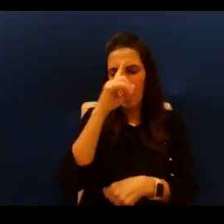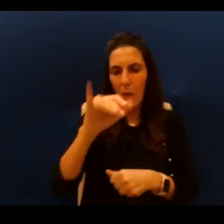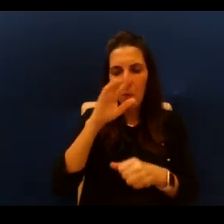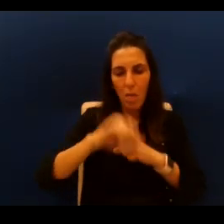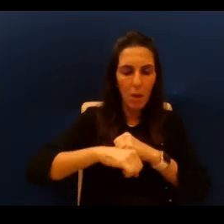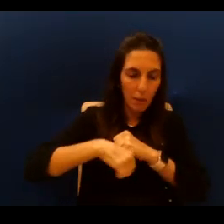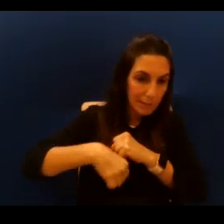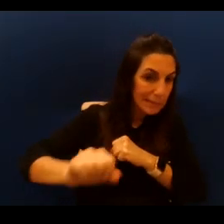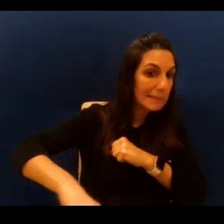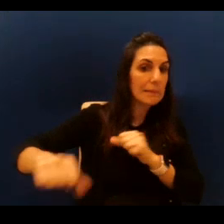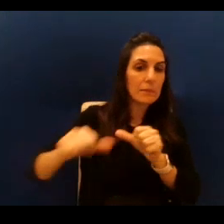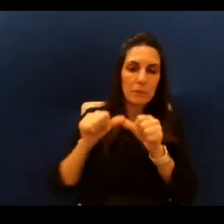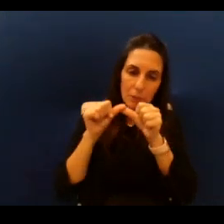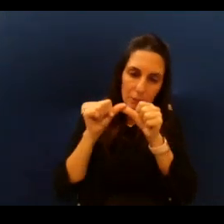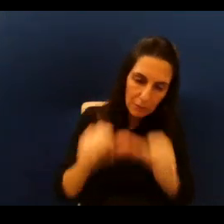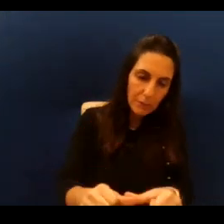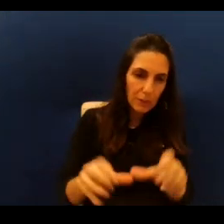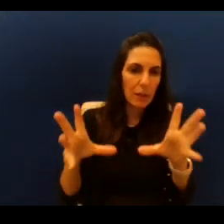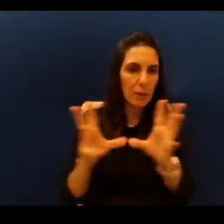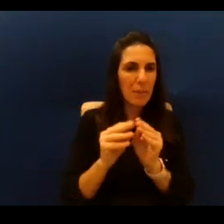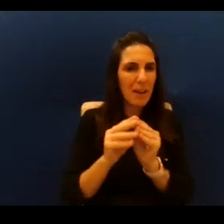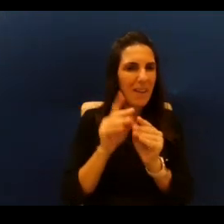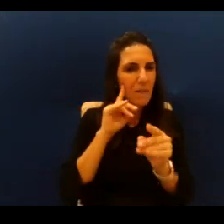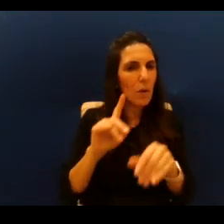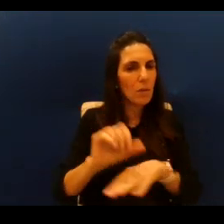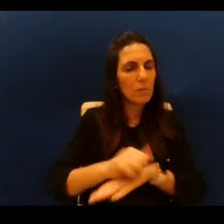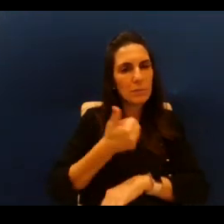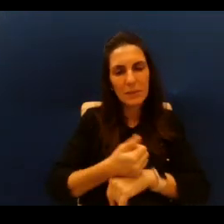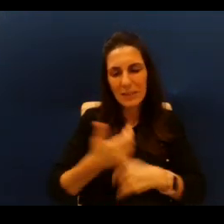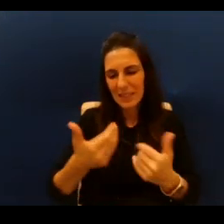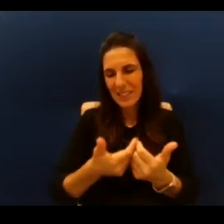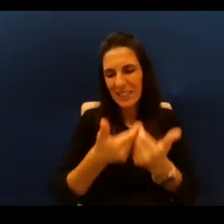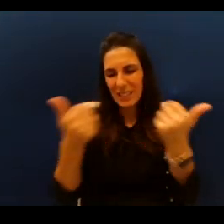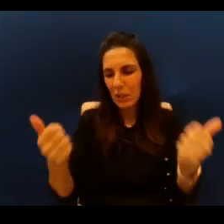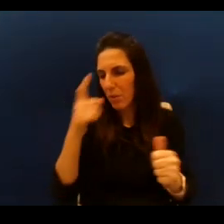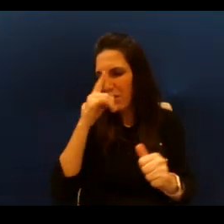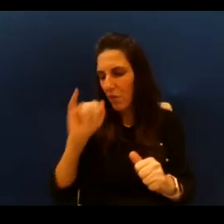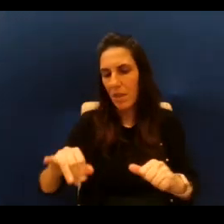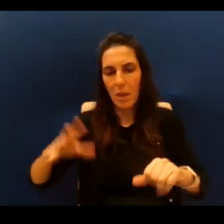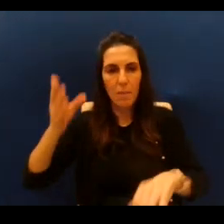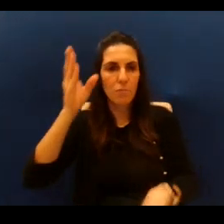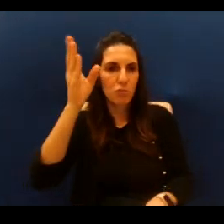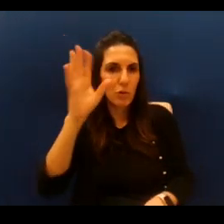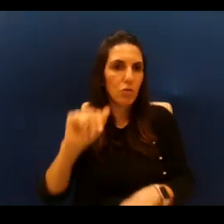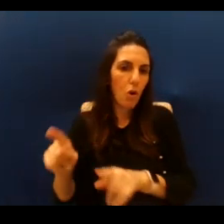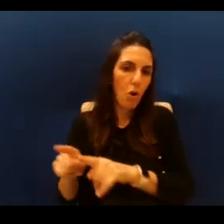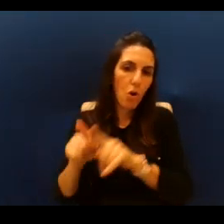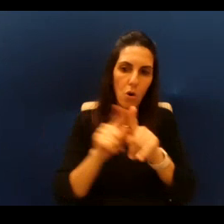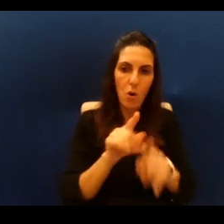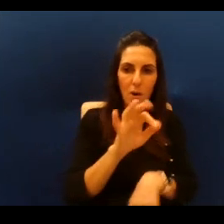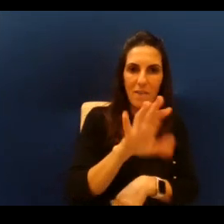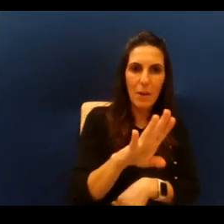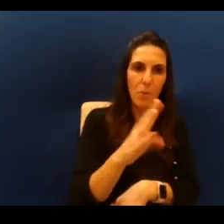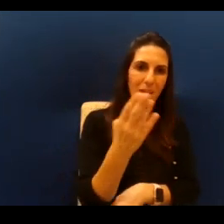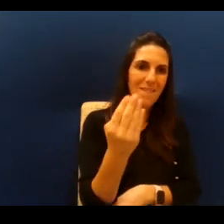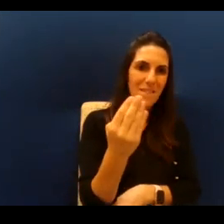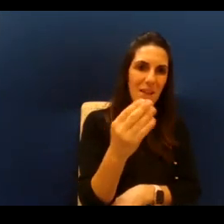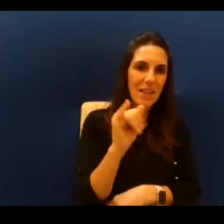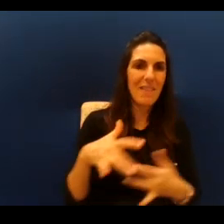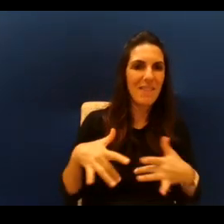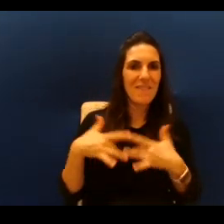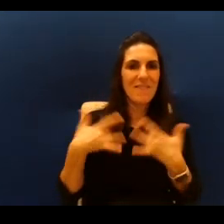to necessitate a separate meeting for the presentation. And then obviously, of course, February 14th is Valentine's